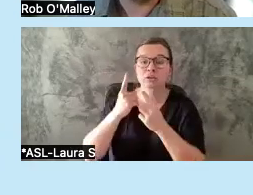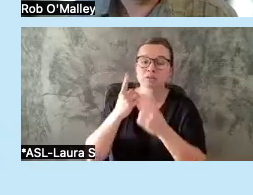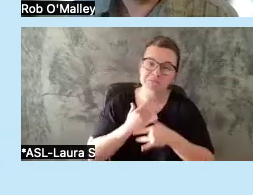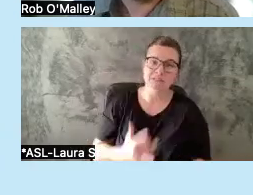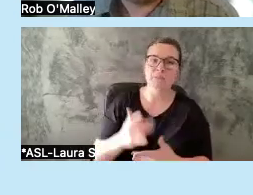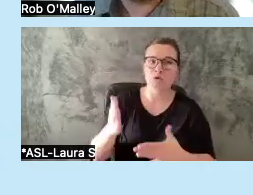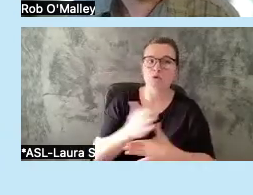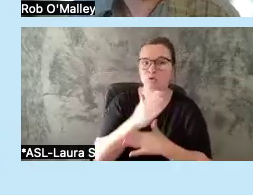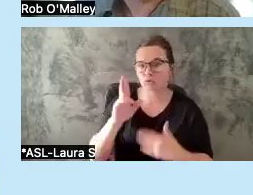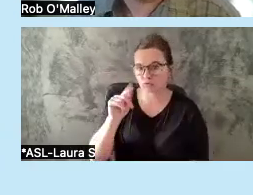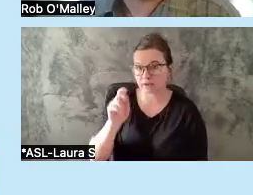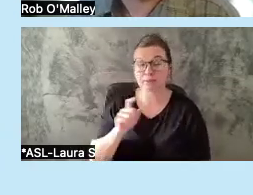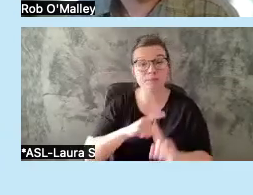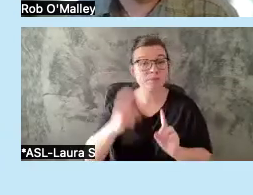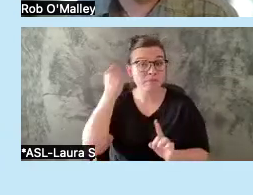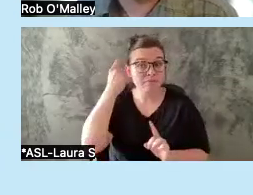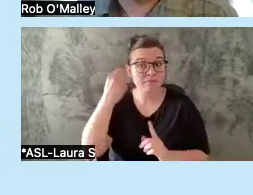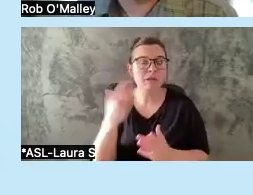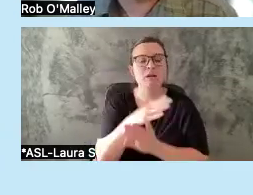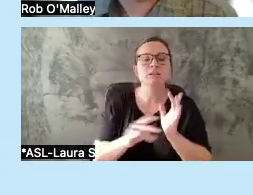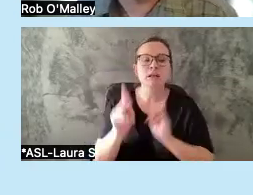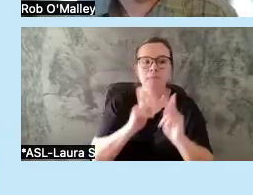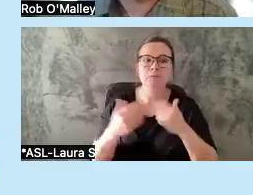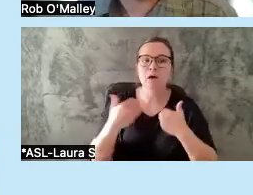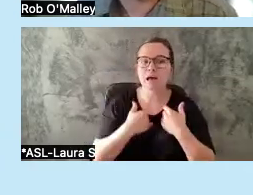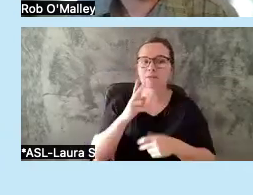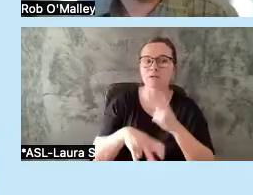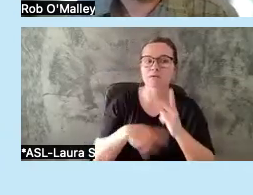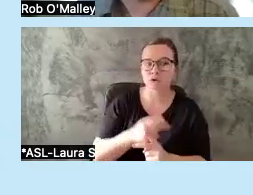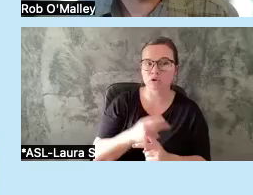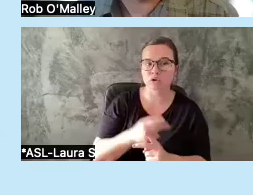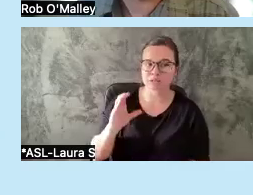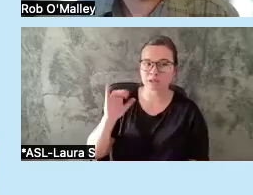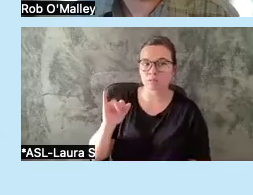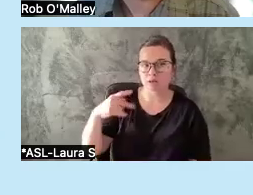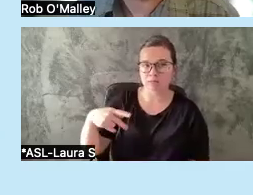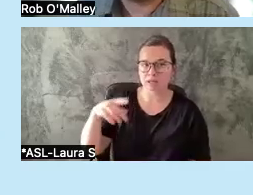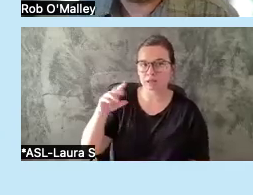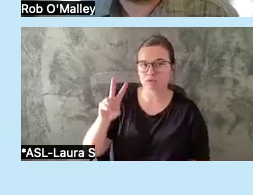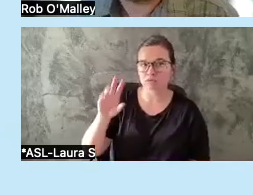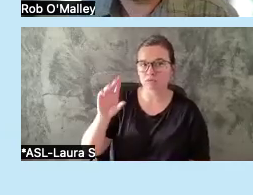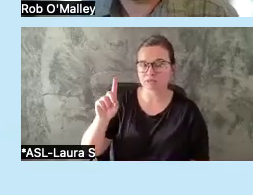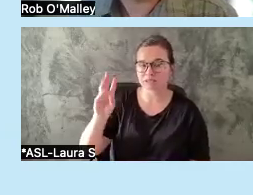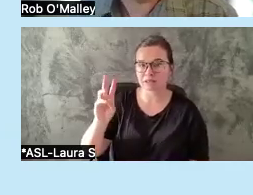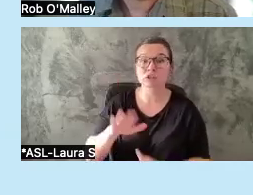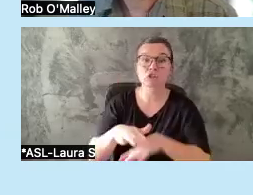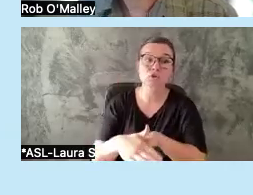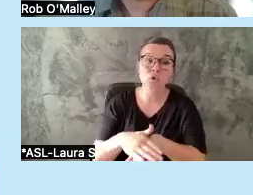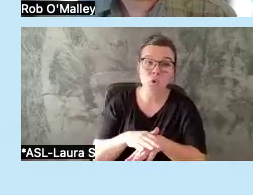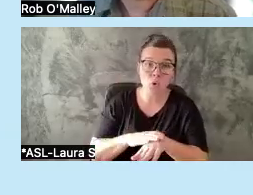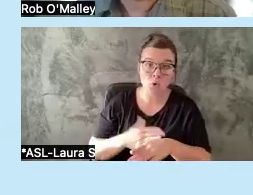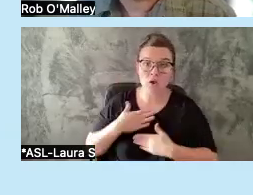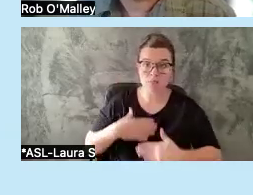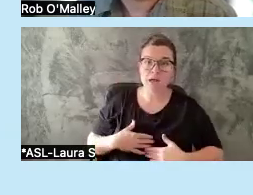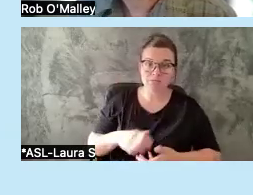rate. However, there are people who have versions of CYP2D6 that make them slow metabolizers that